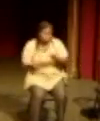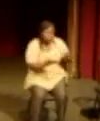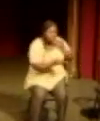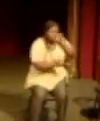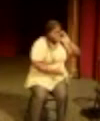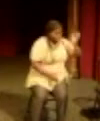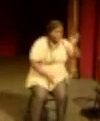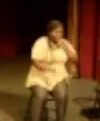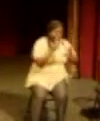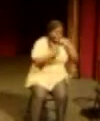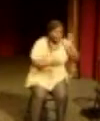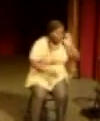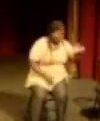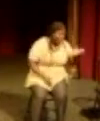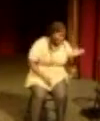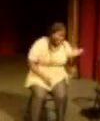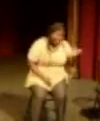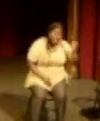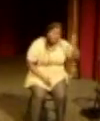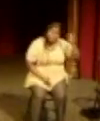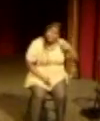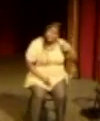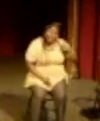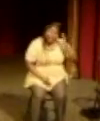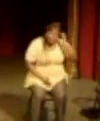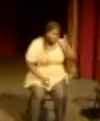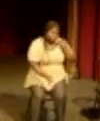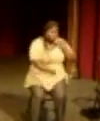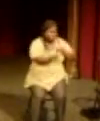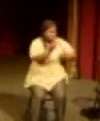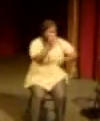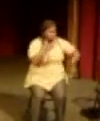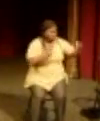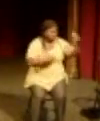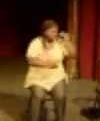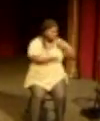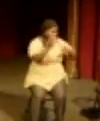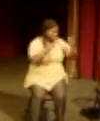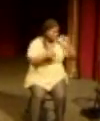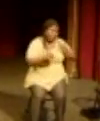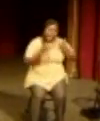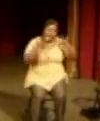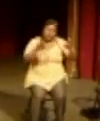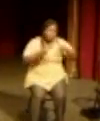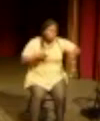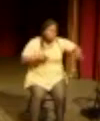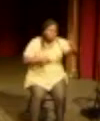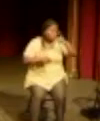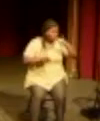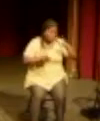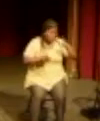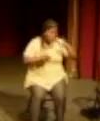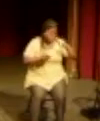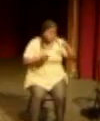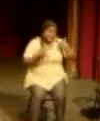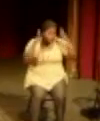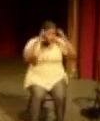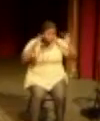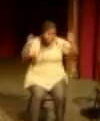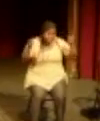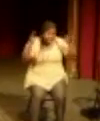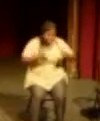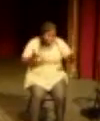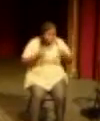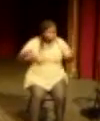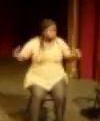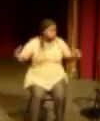And they all have a lot better willpower than I have. And I don't think any of you want a president that's bigger than a sumo wrestler, right? So